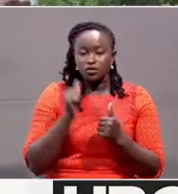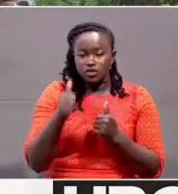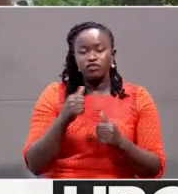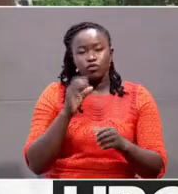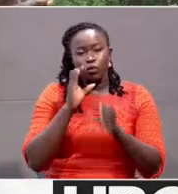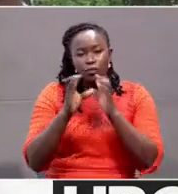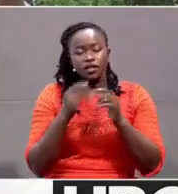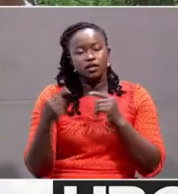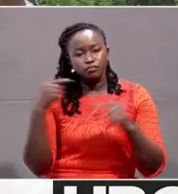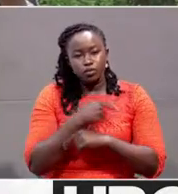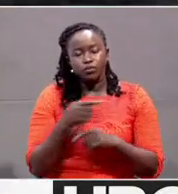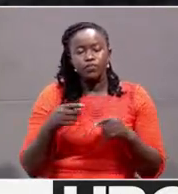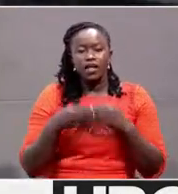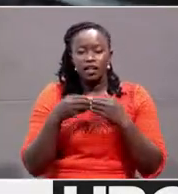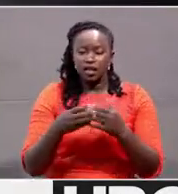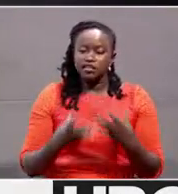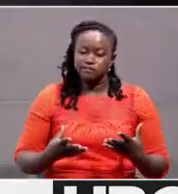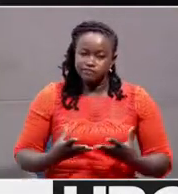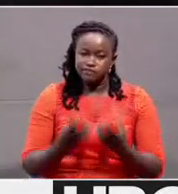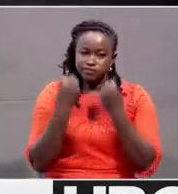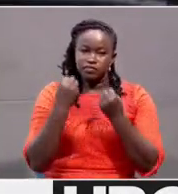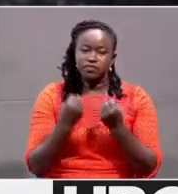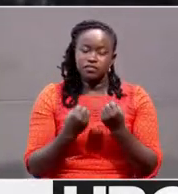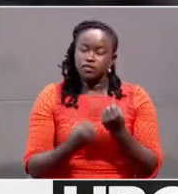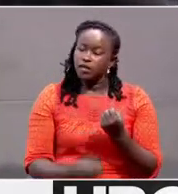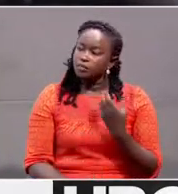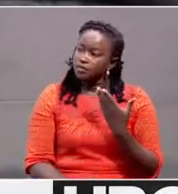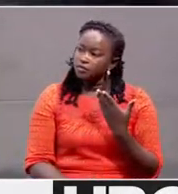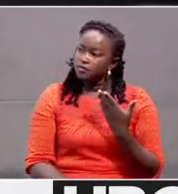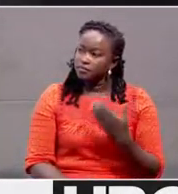miscommunication led to her arrest.